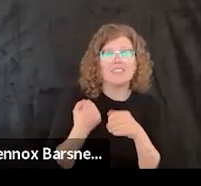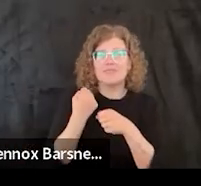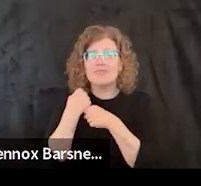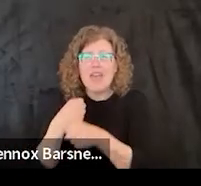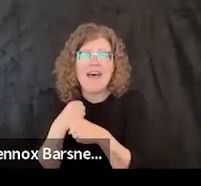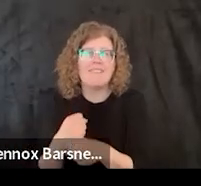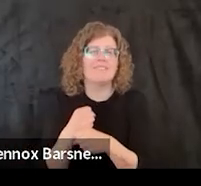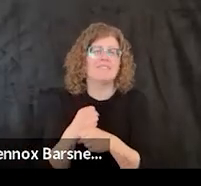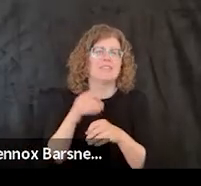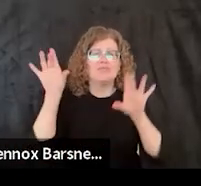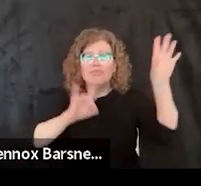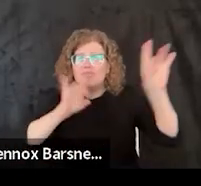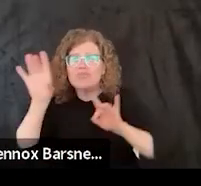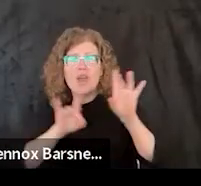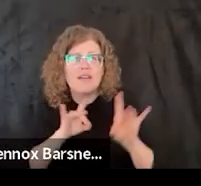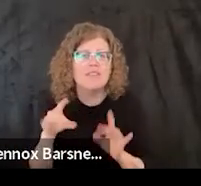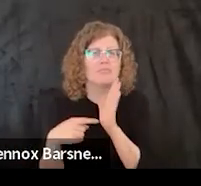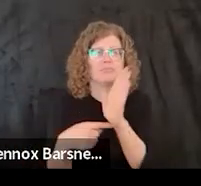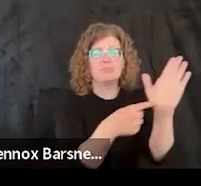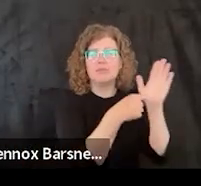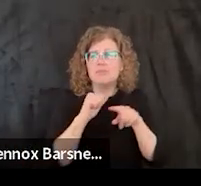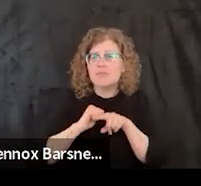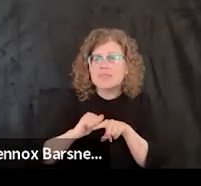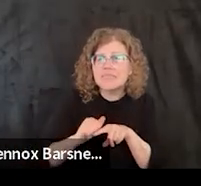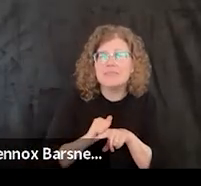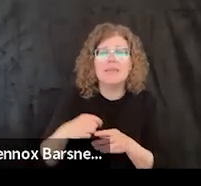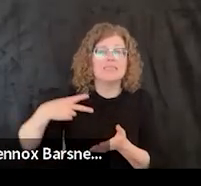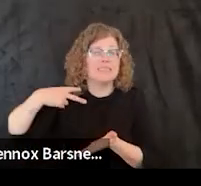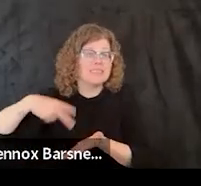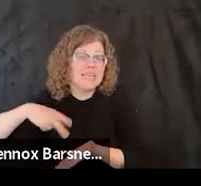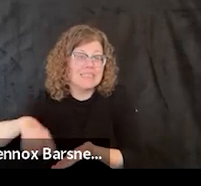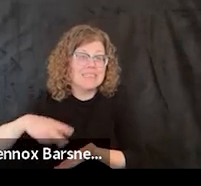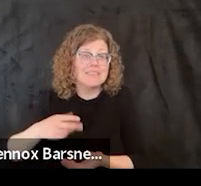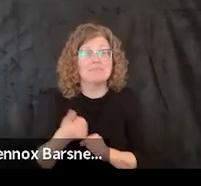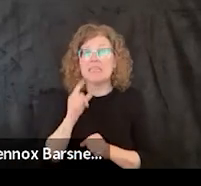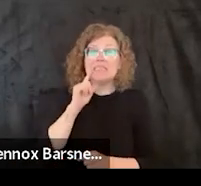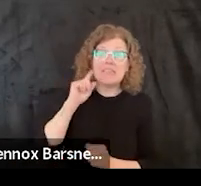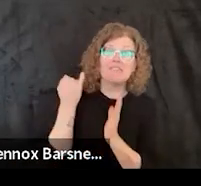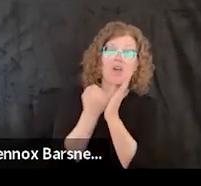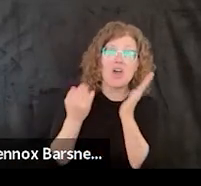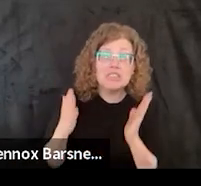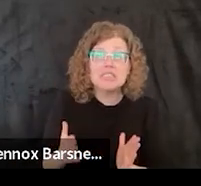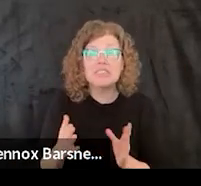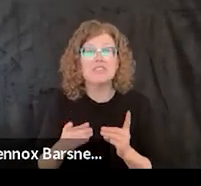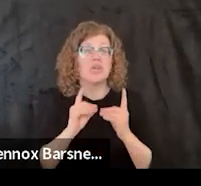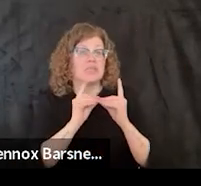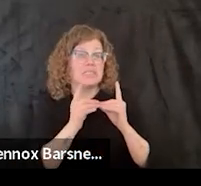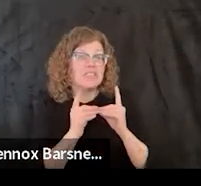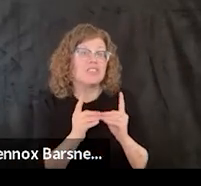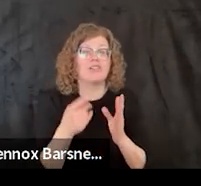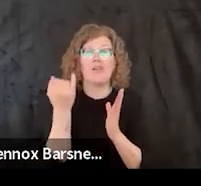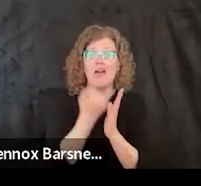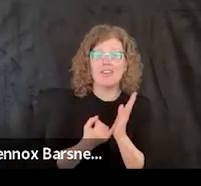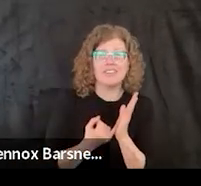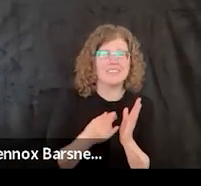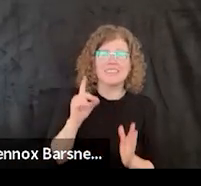practice, dance, deaf arts, digital arts, disability